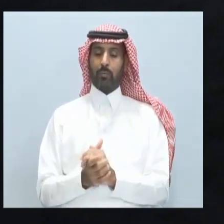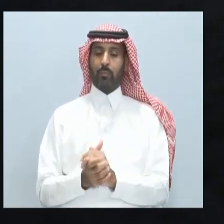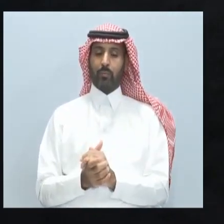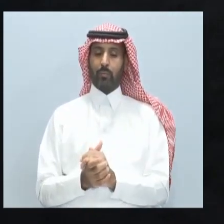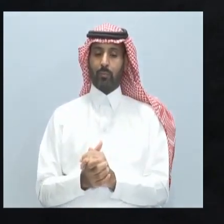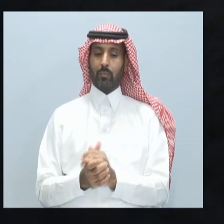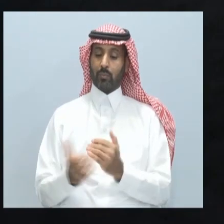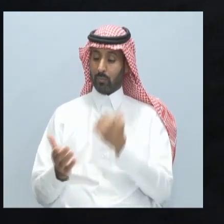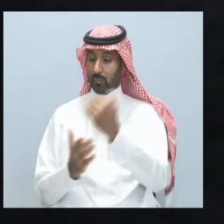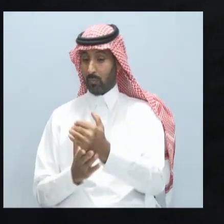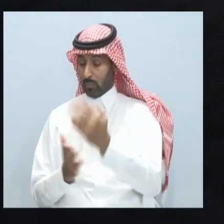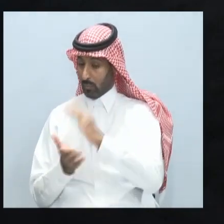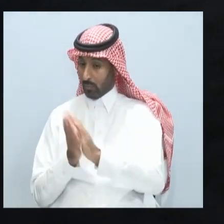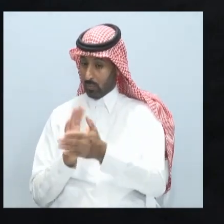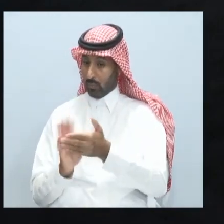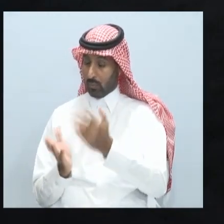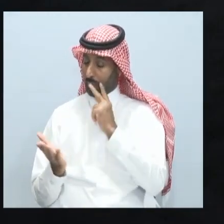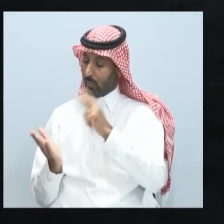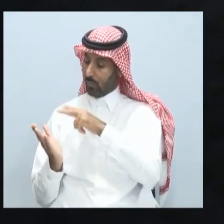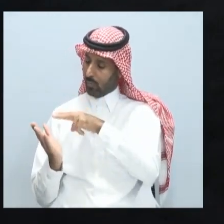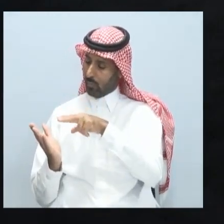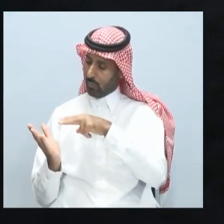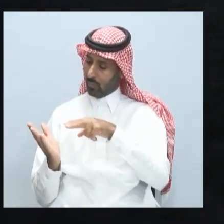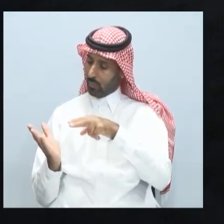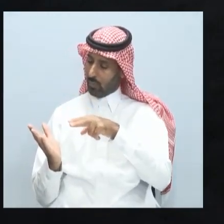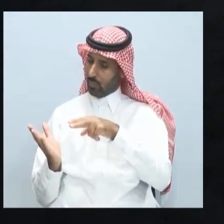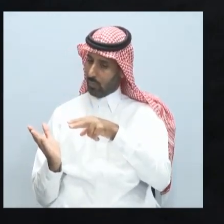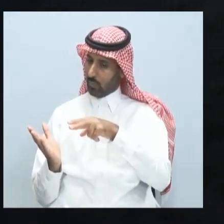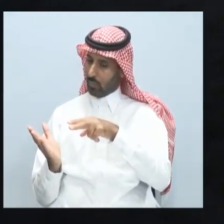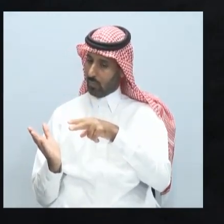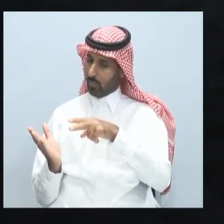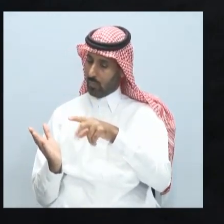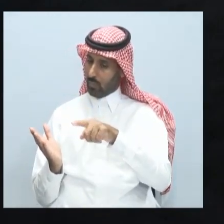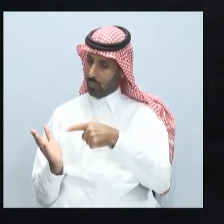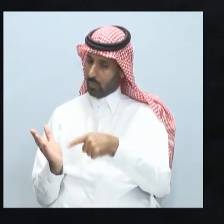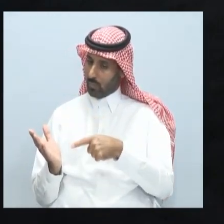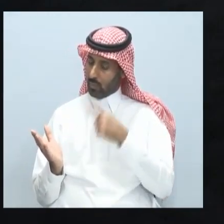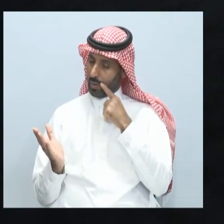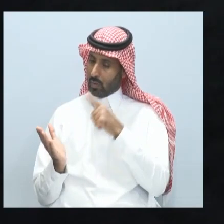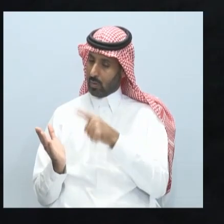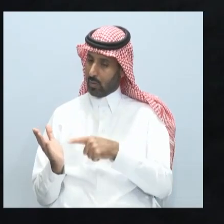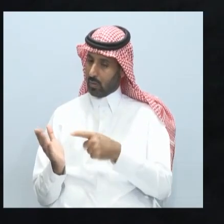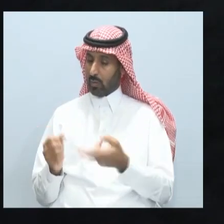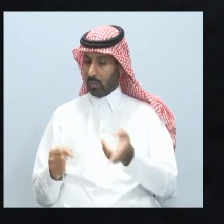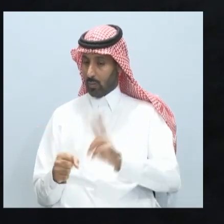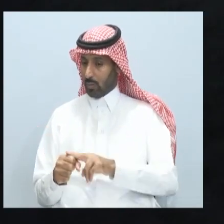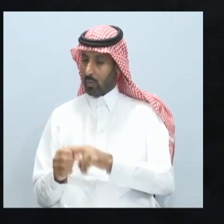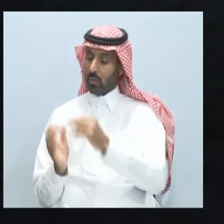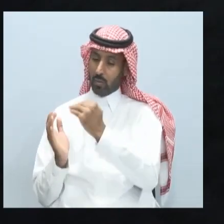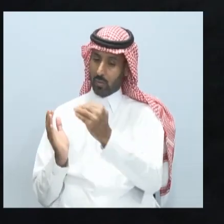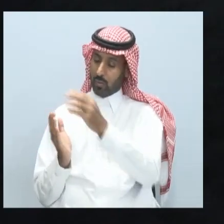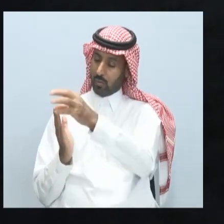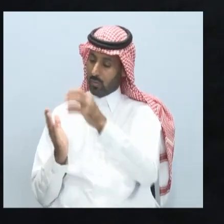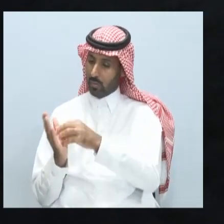draft. When you finish your draft, you can just go on, correct and rewrite some sentences